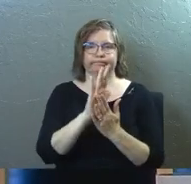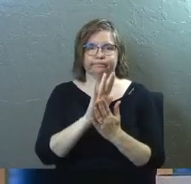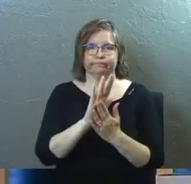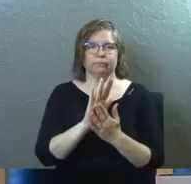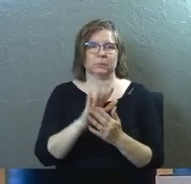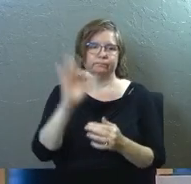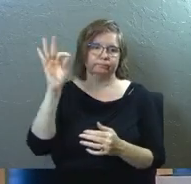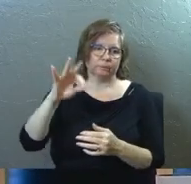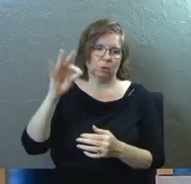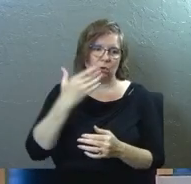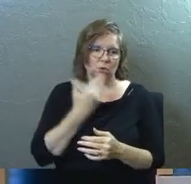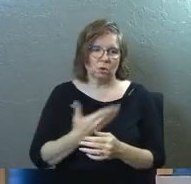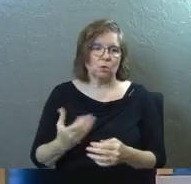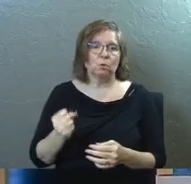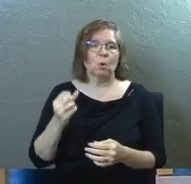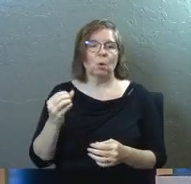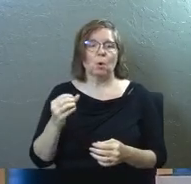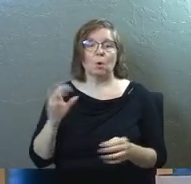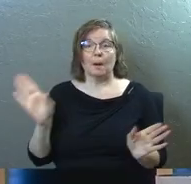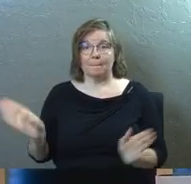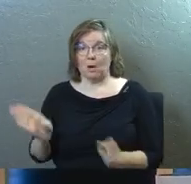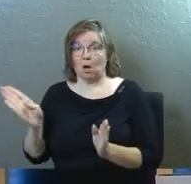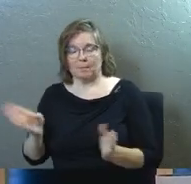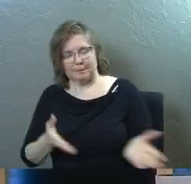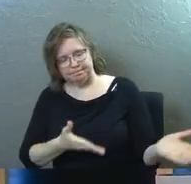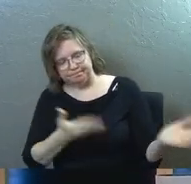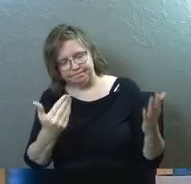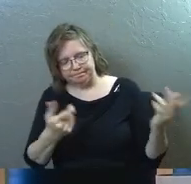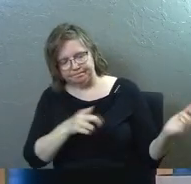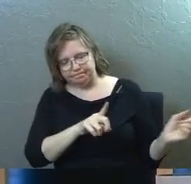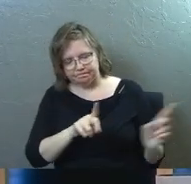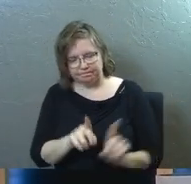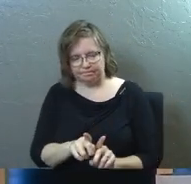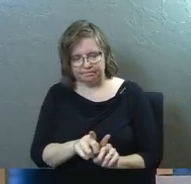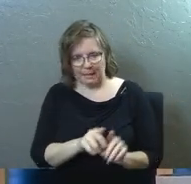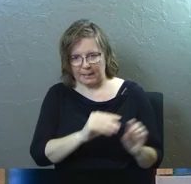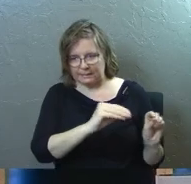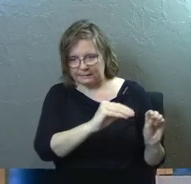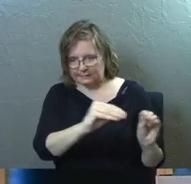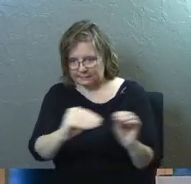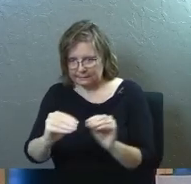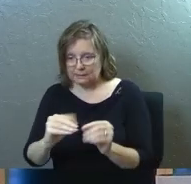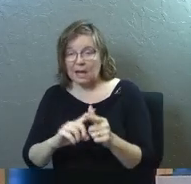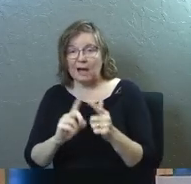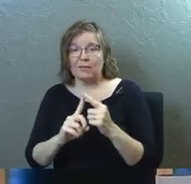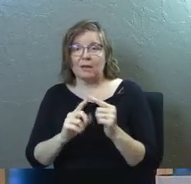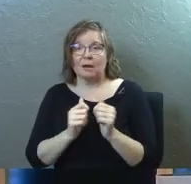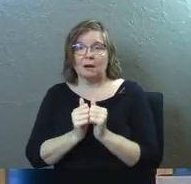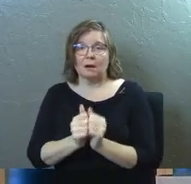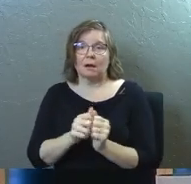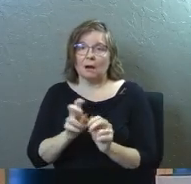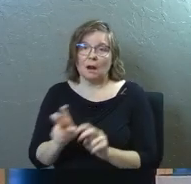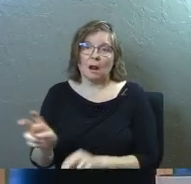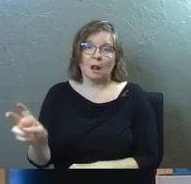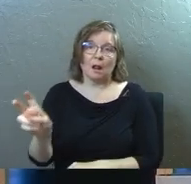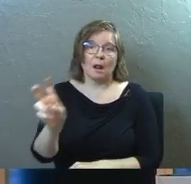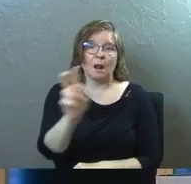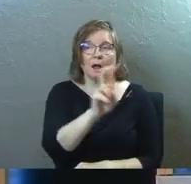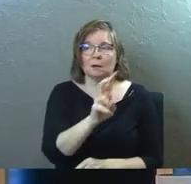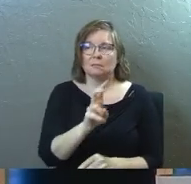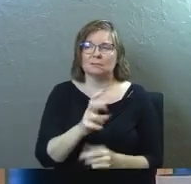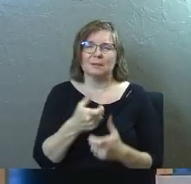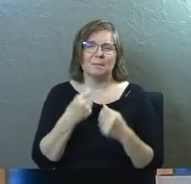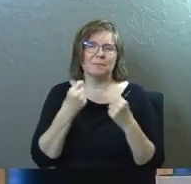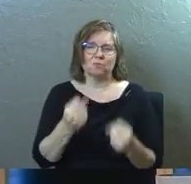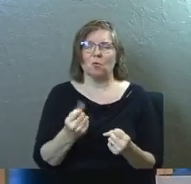himself and preaching the good news. And so Barnabas brings him in, and then at Antioch, the believers they go together, and this is where believers are first called Christians. There's